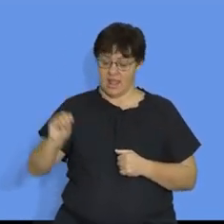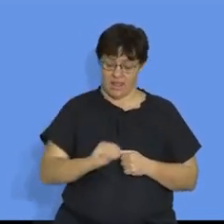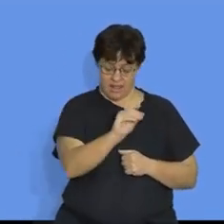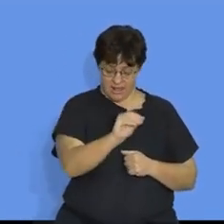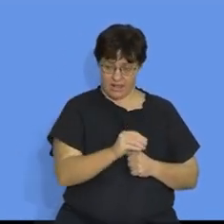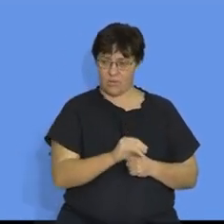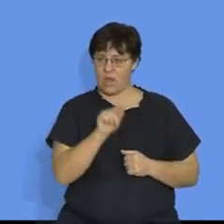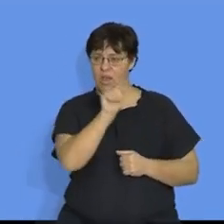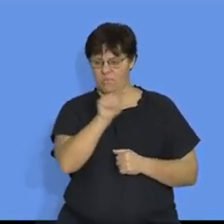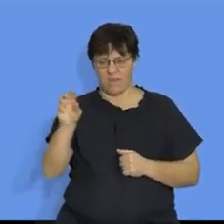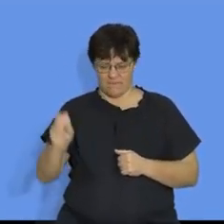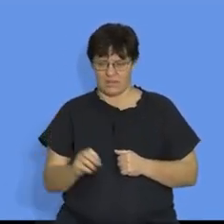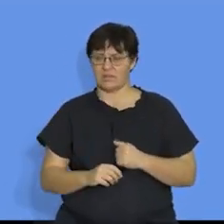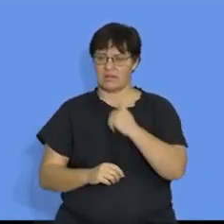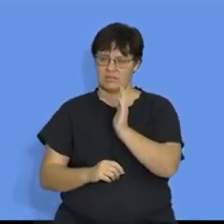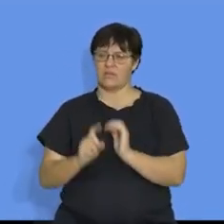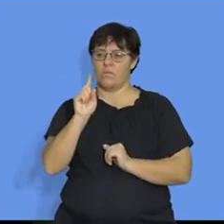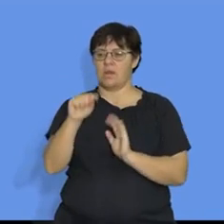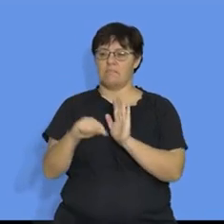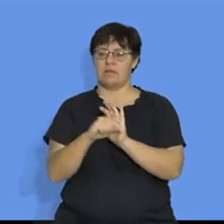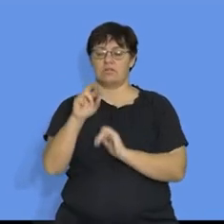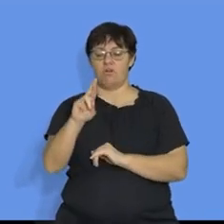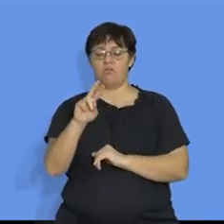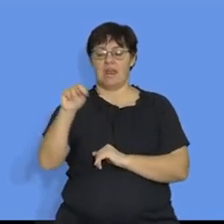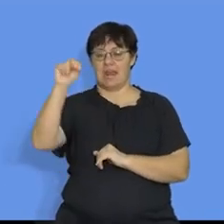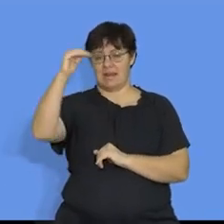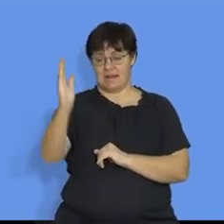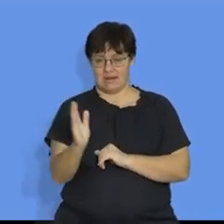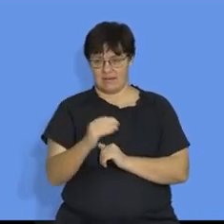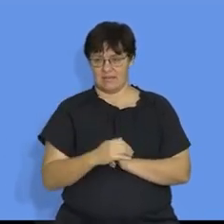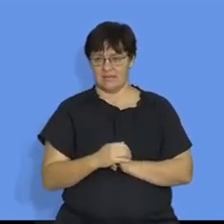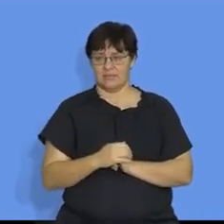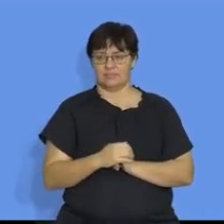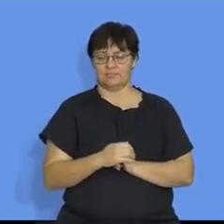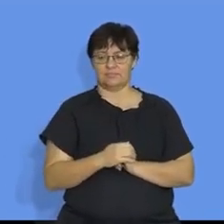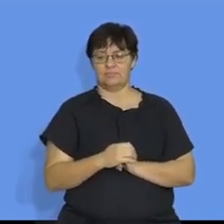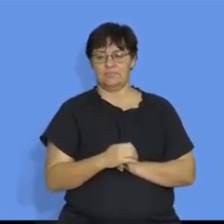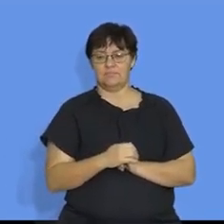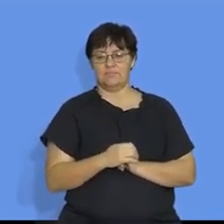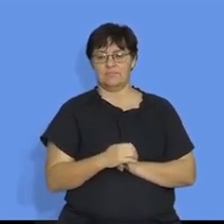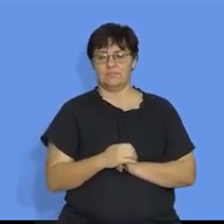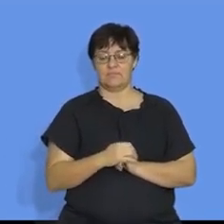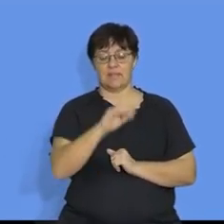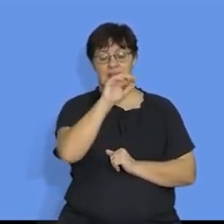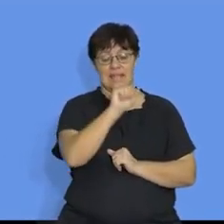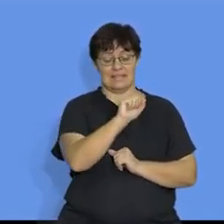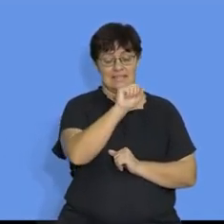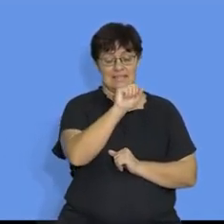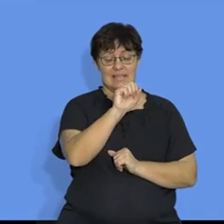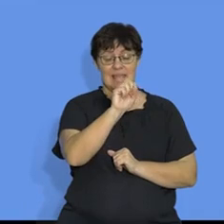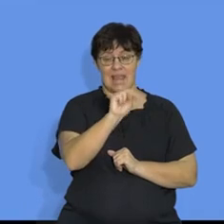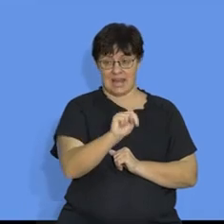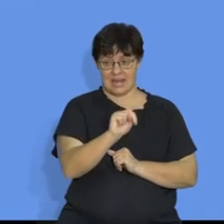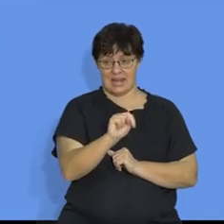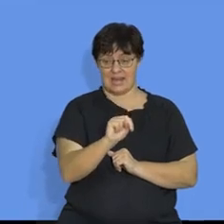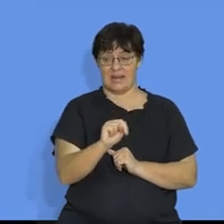out, which has left me with 1 minus rn in the brackets. So Sn will